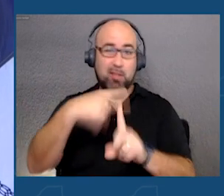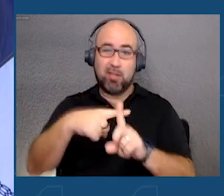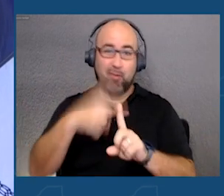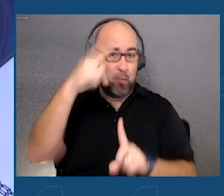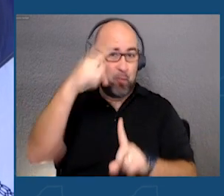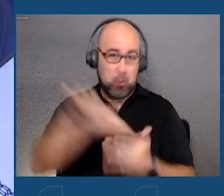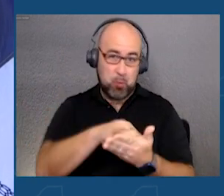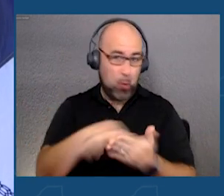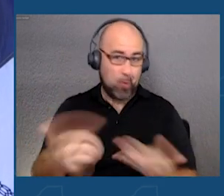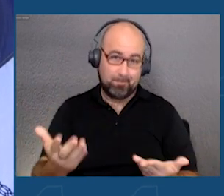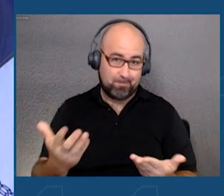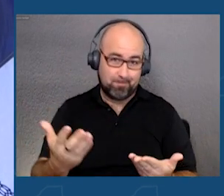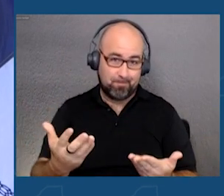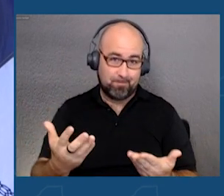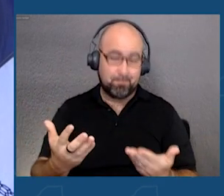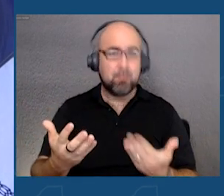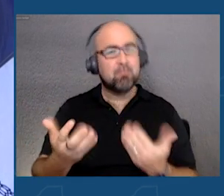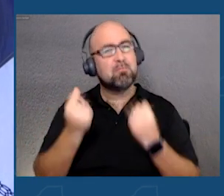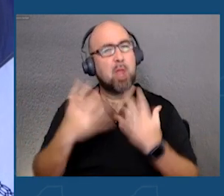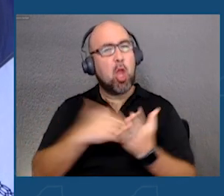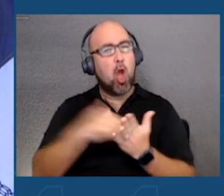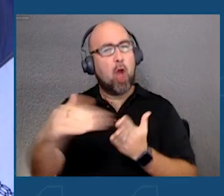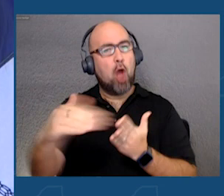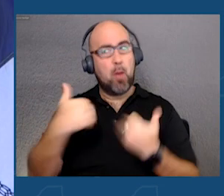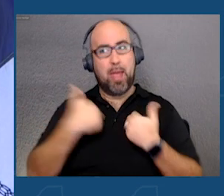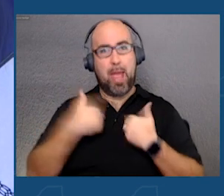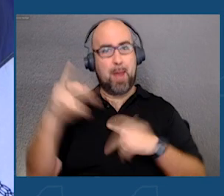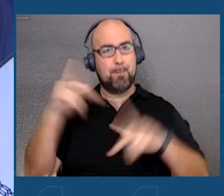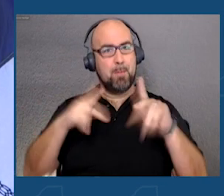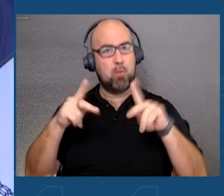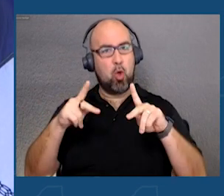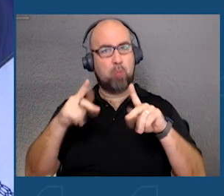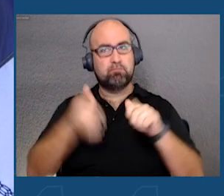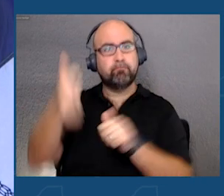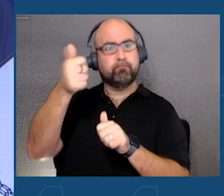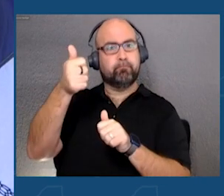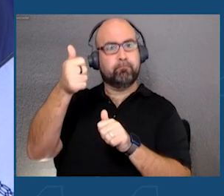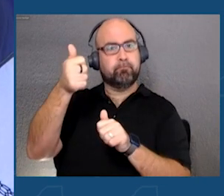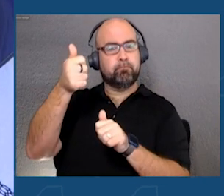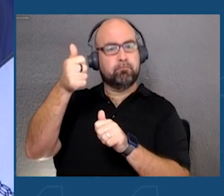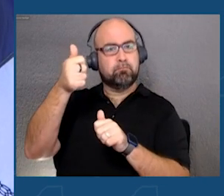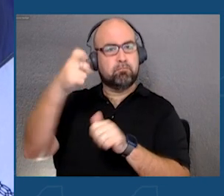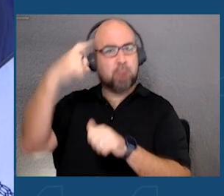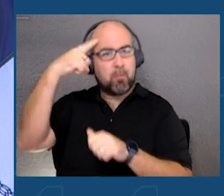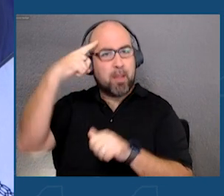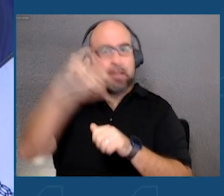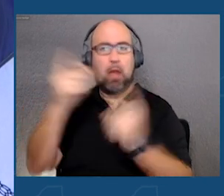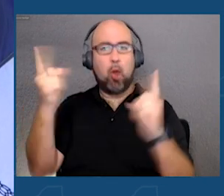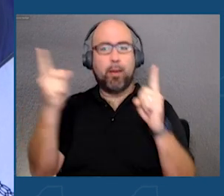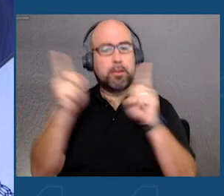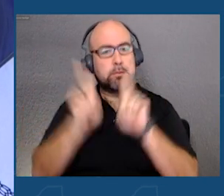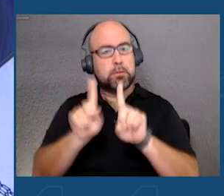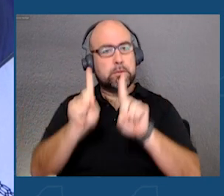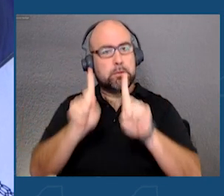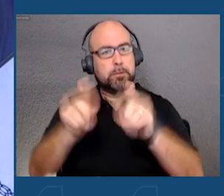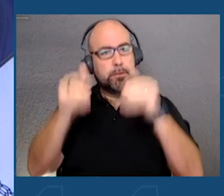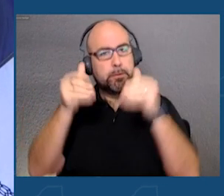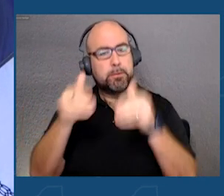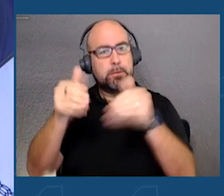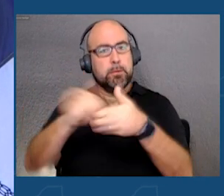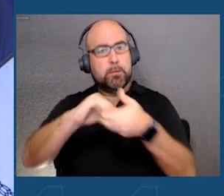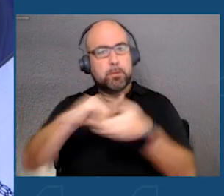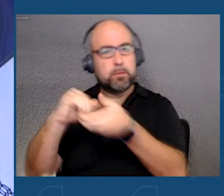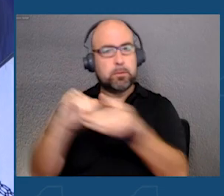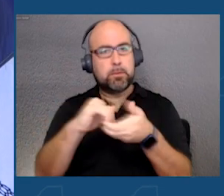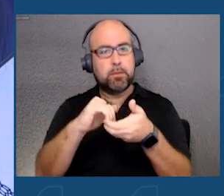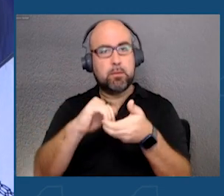often, we've had officials who didn't always march in the same direction or at the same speed. But today is different.